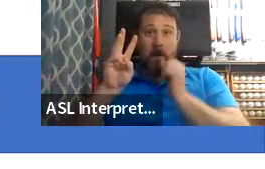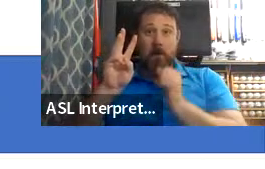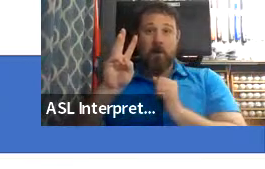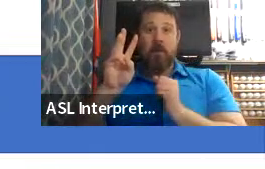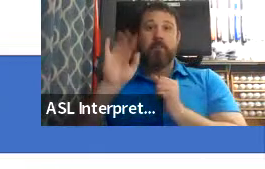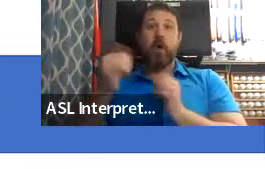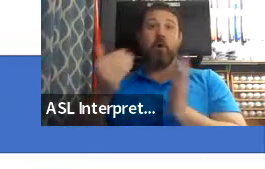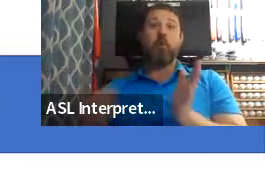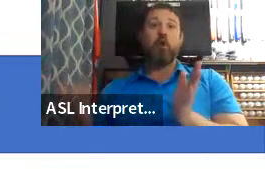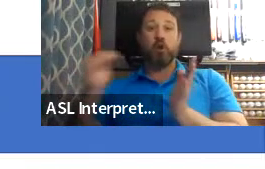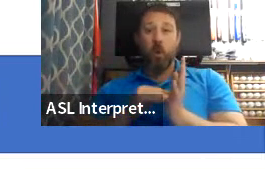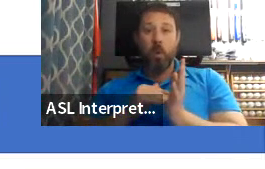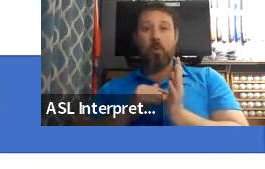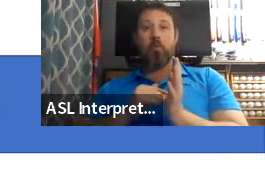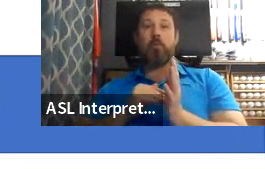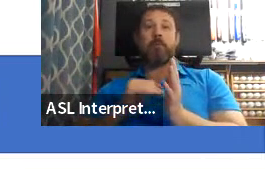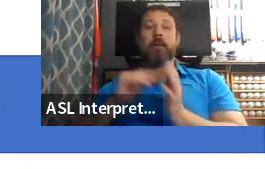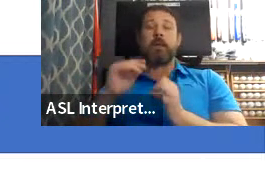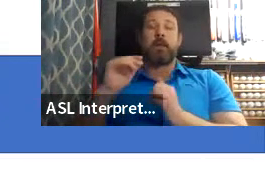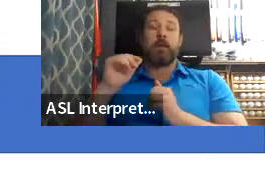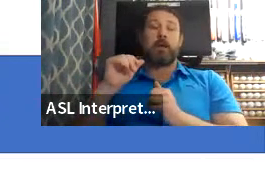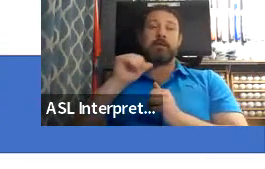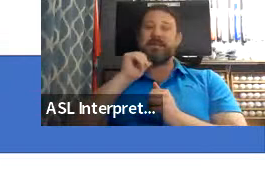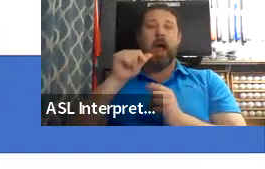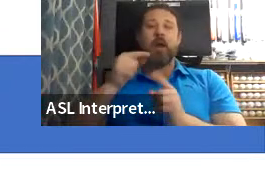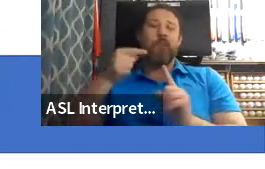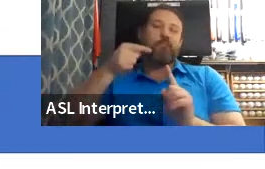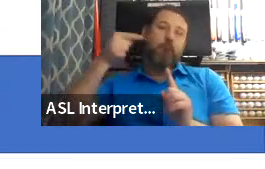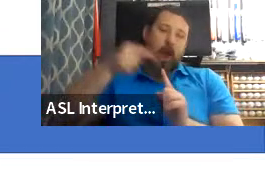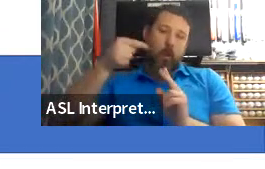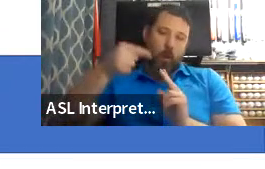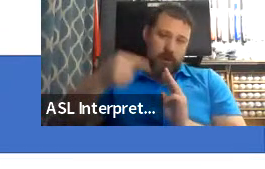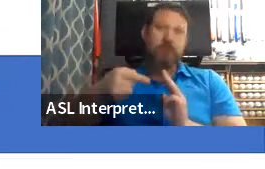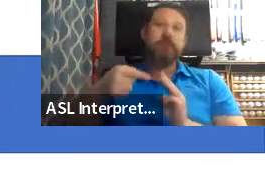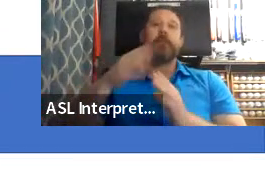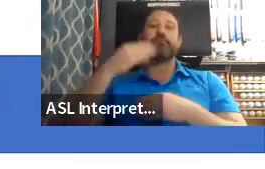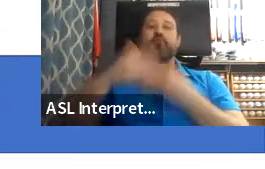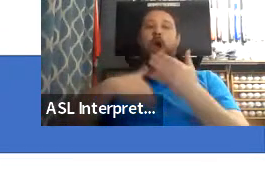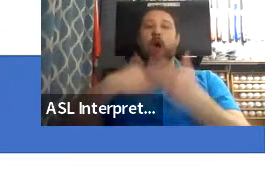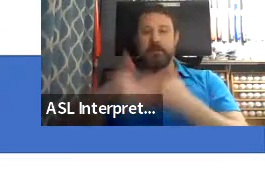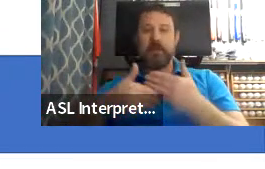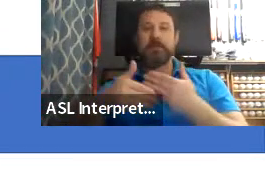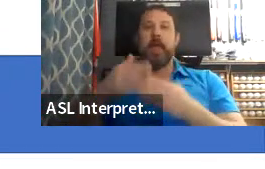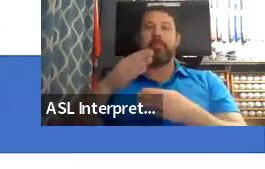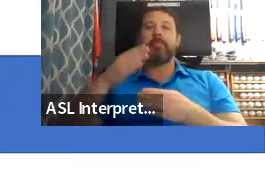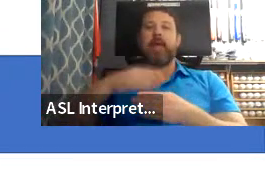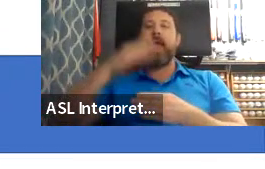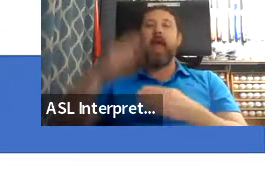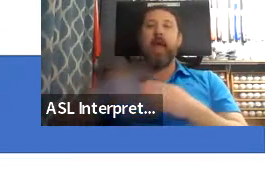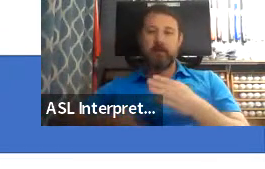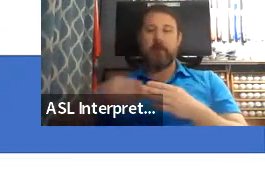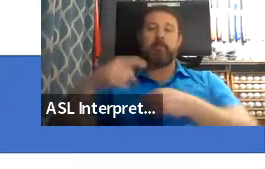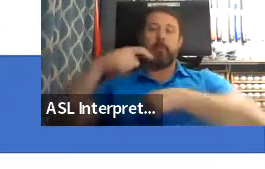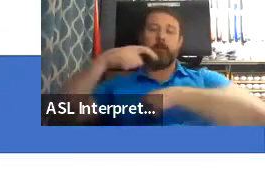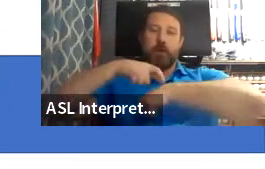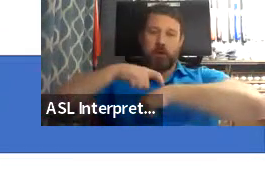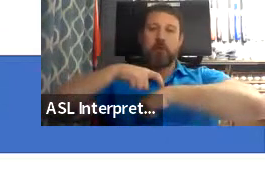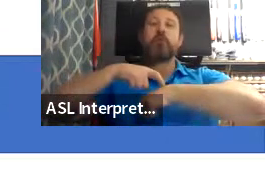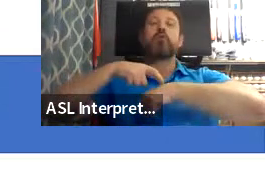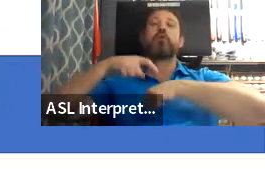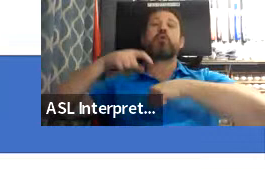renewals will be deprioritized and processed at the end of the unwinding period in order